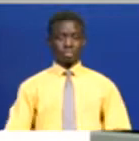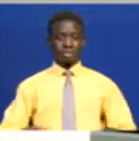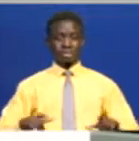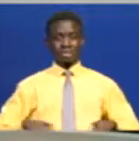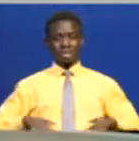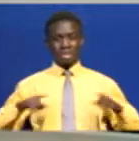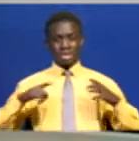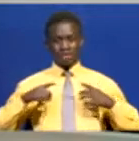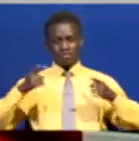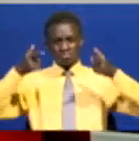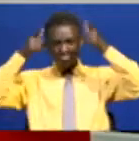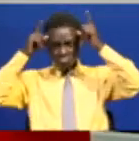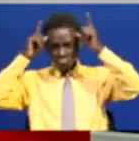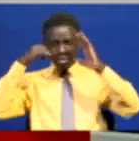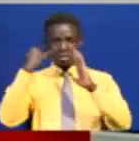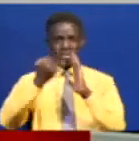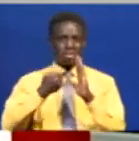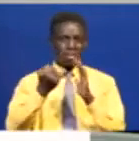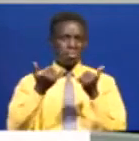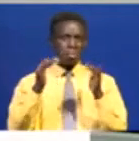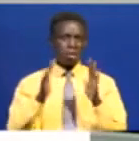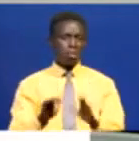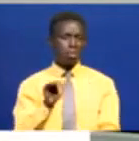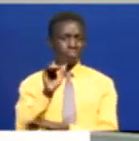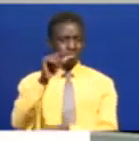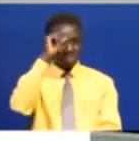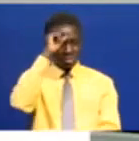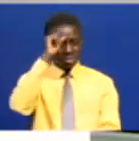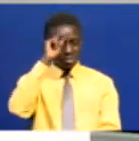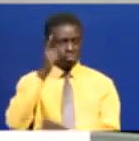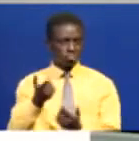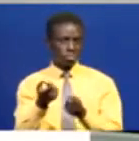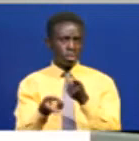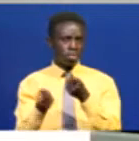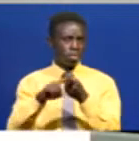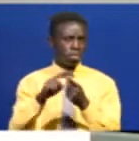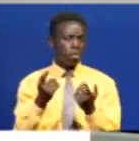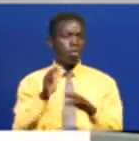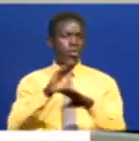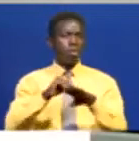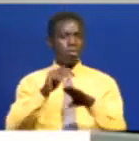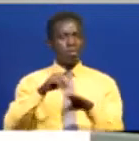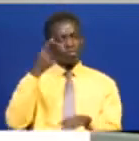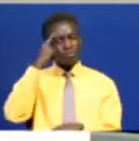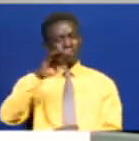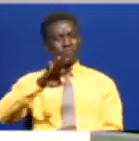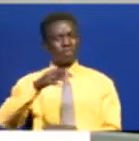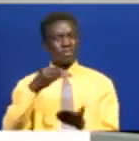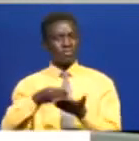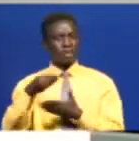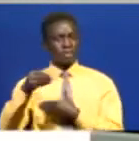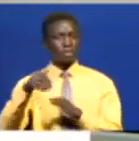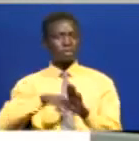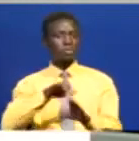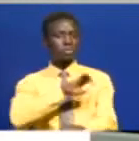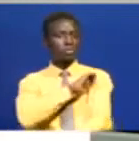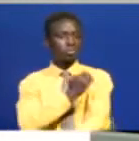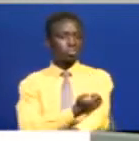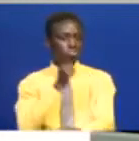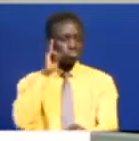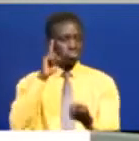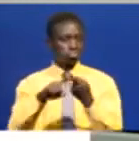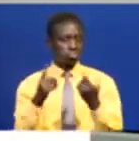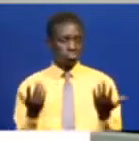Livestock industry players have urged the government to accelerate the call for fair financing in efforts aimed at